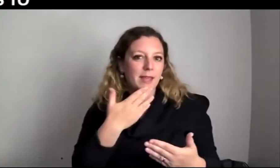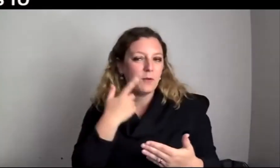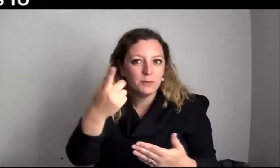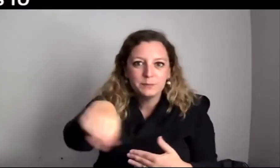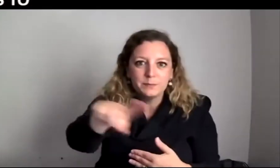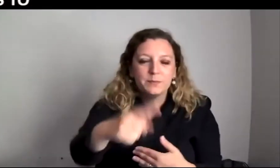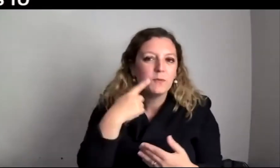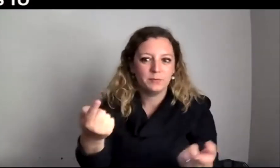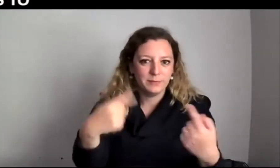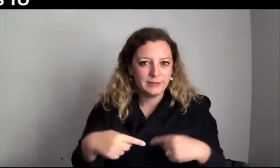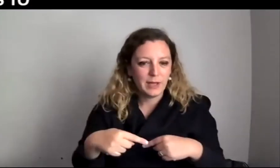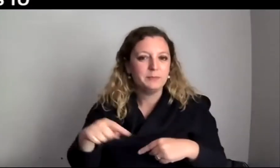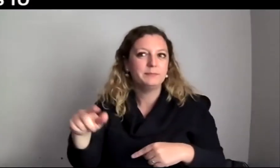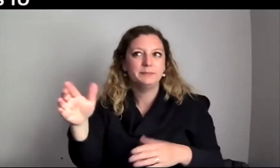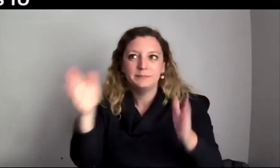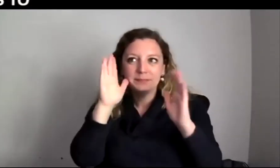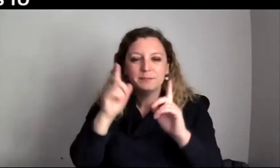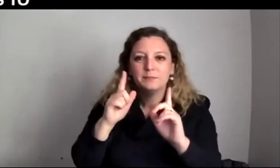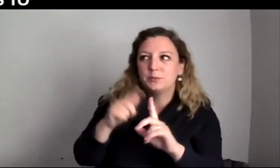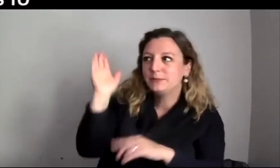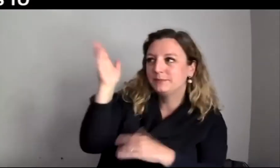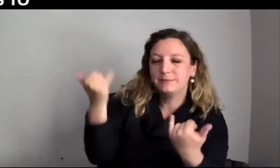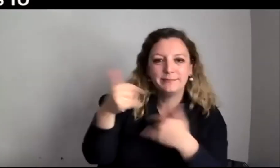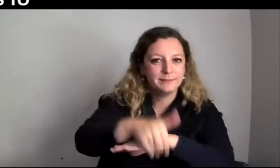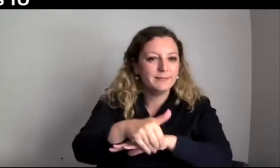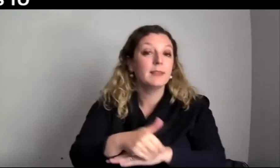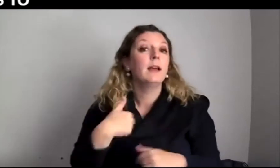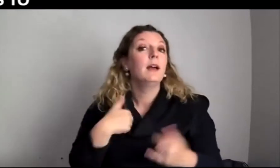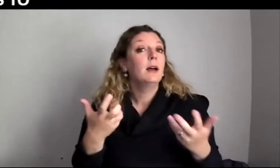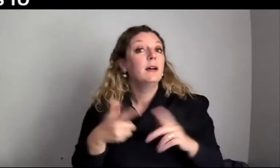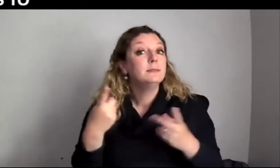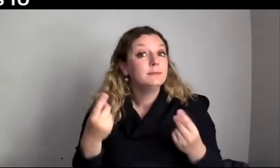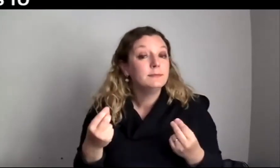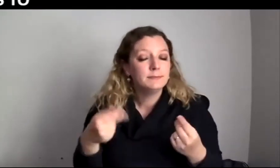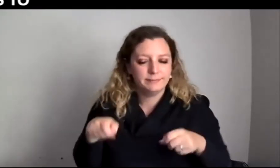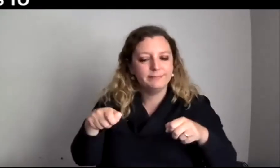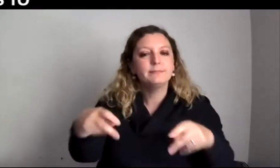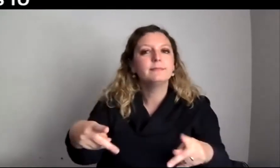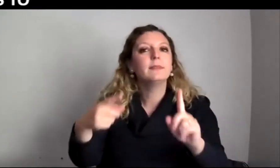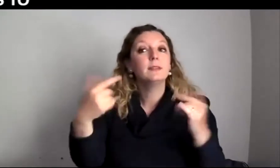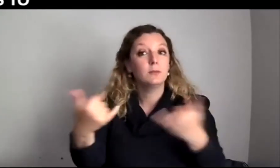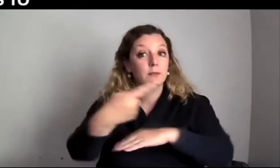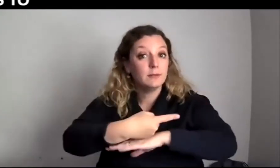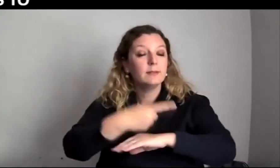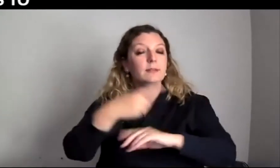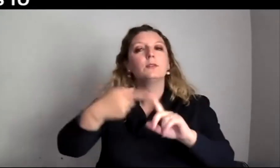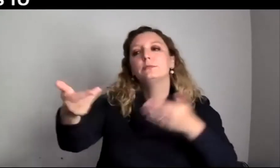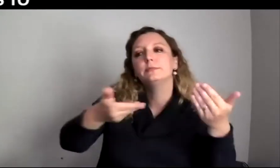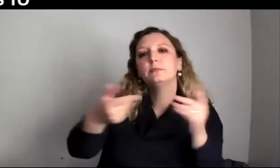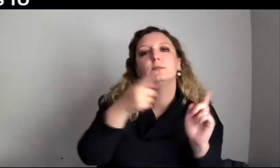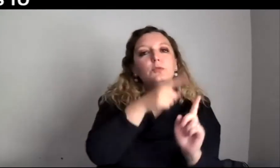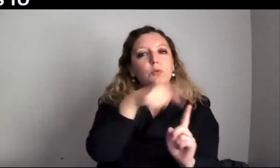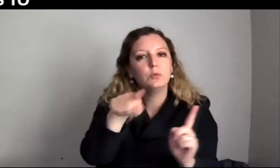you for coming to hear me speak with you this evening. And what I'd like to do is take this opportunity today to introduce you